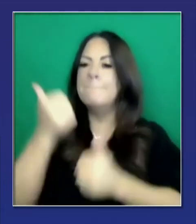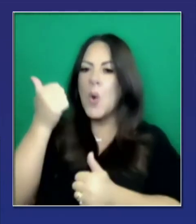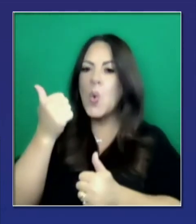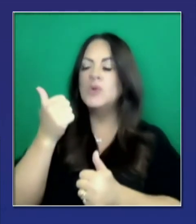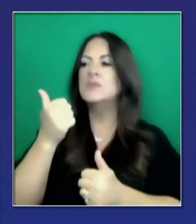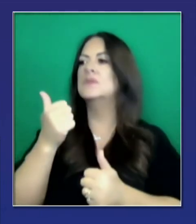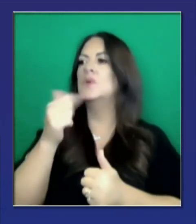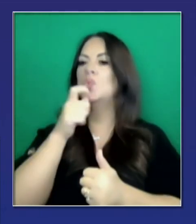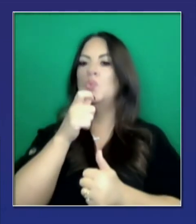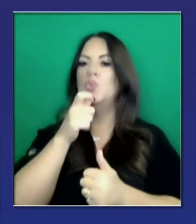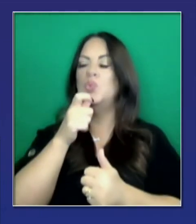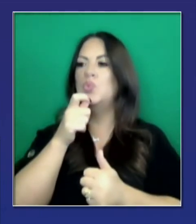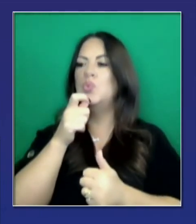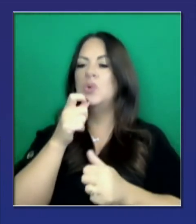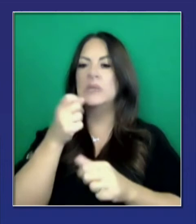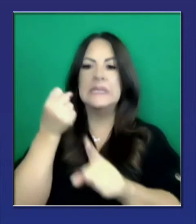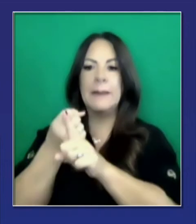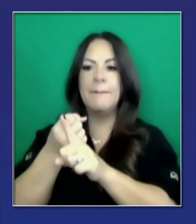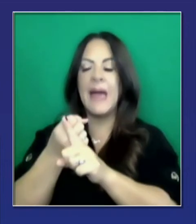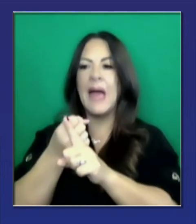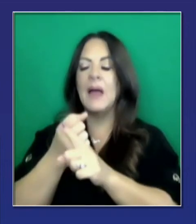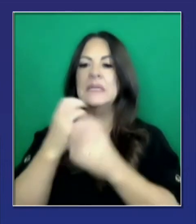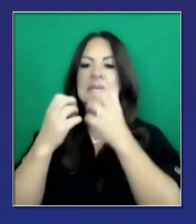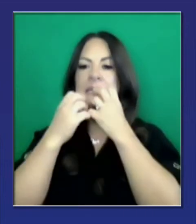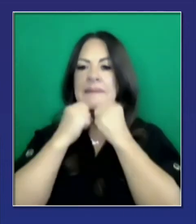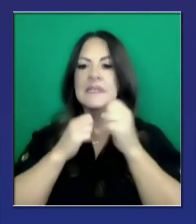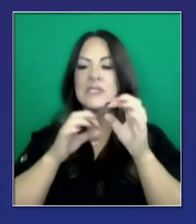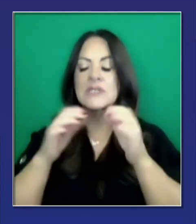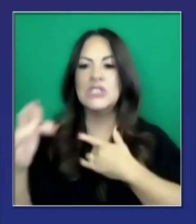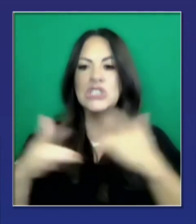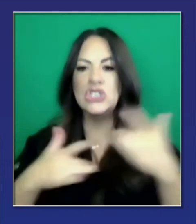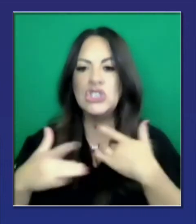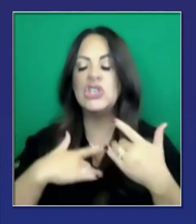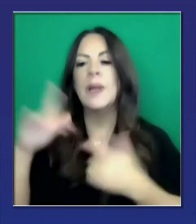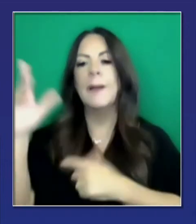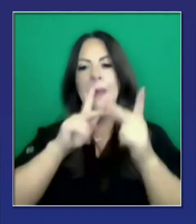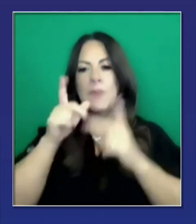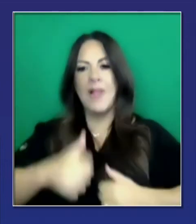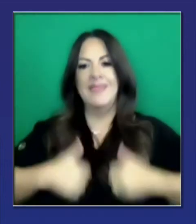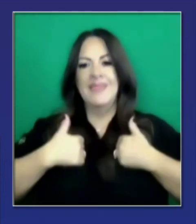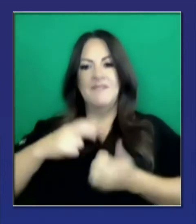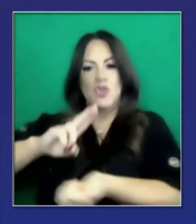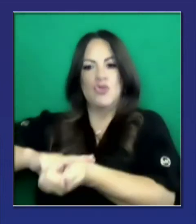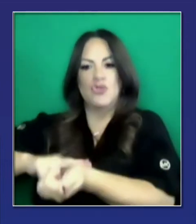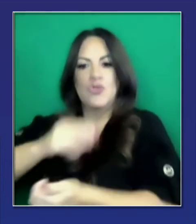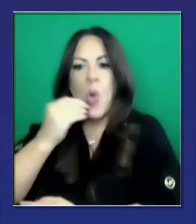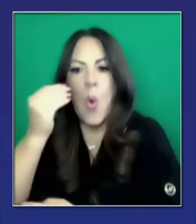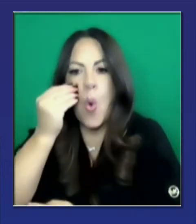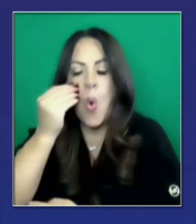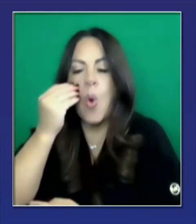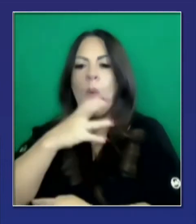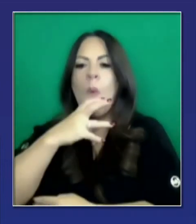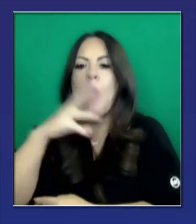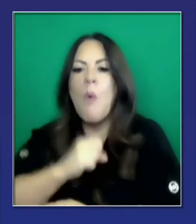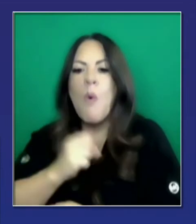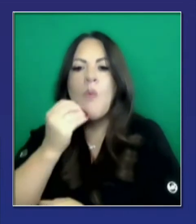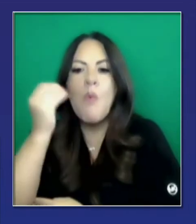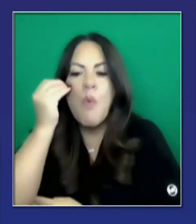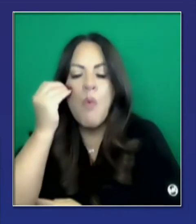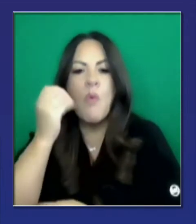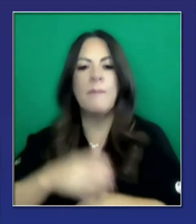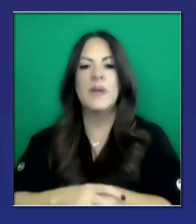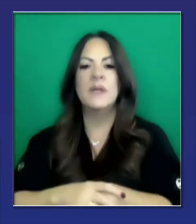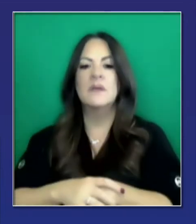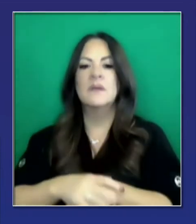skilled nursing facilities. There's 2 phases of this pharmacy partnership that's focused primarily on the skilled